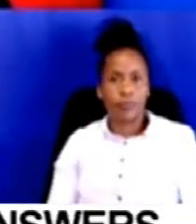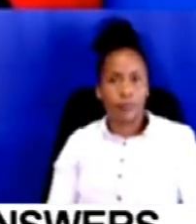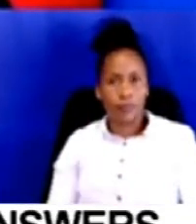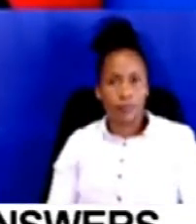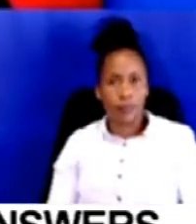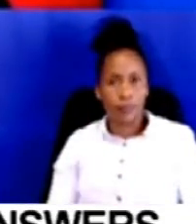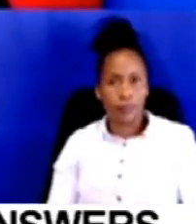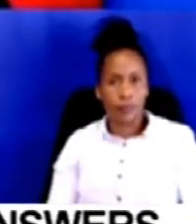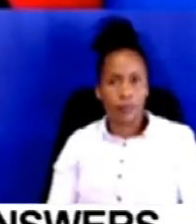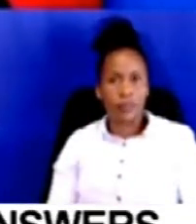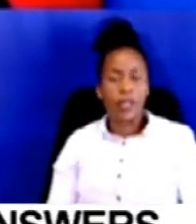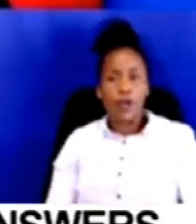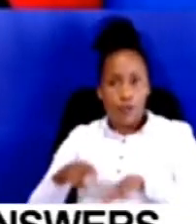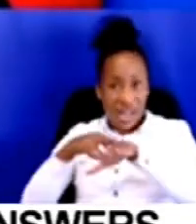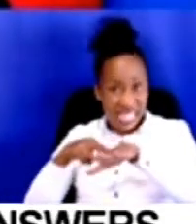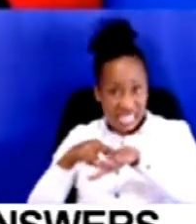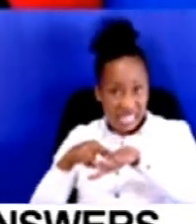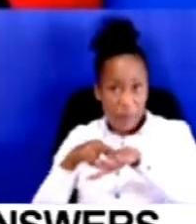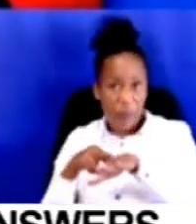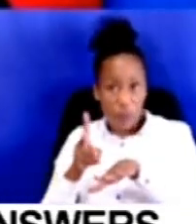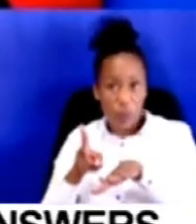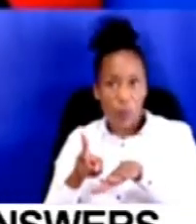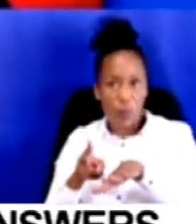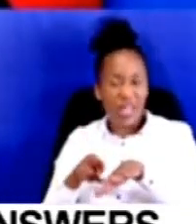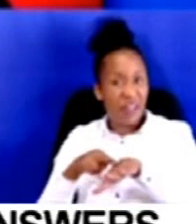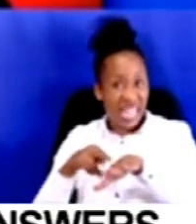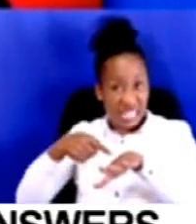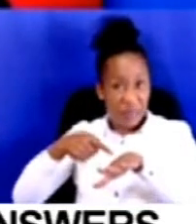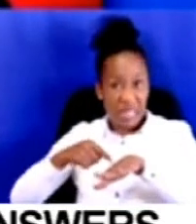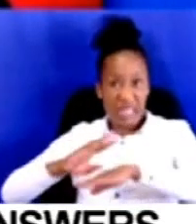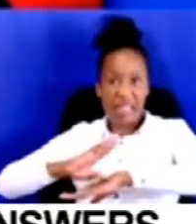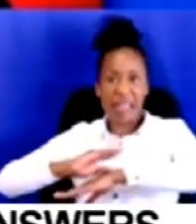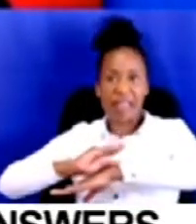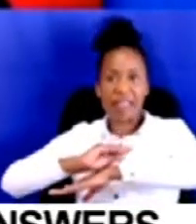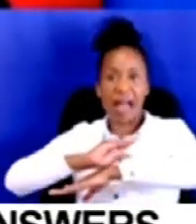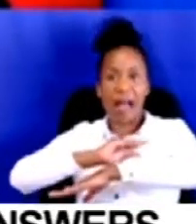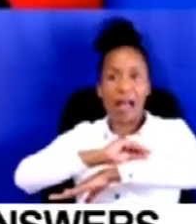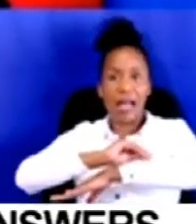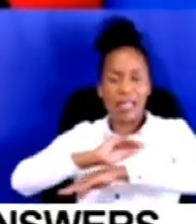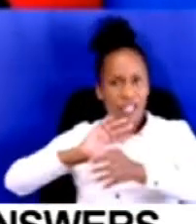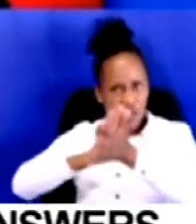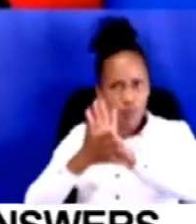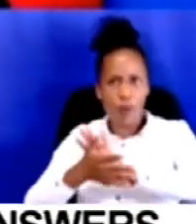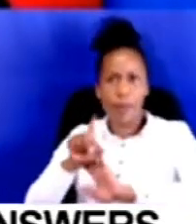Issues like racism. Racism, it's a cancer that must be destroyed